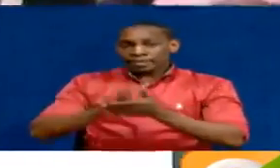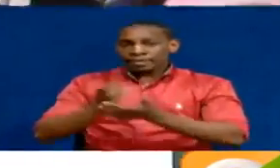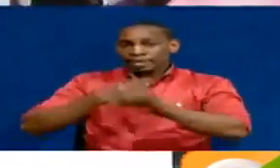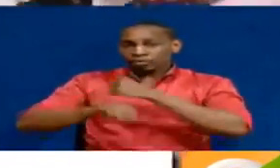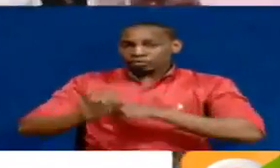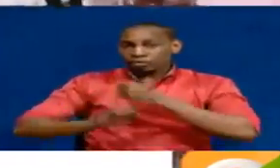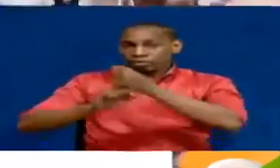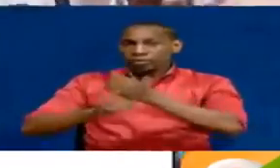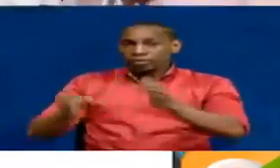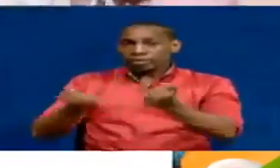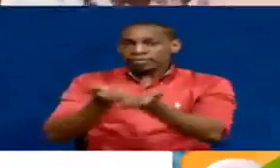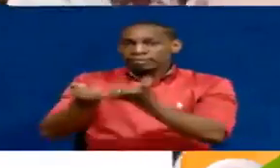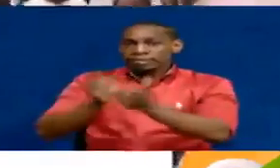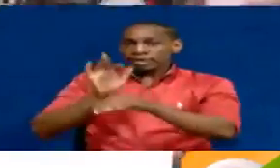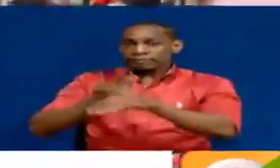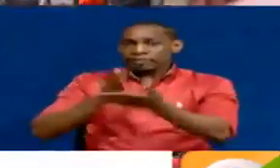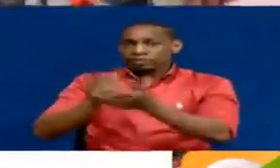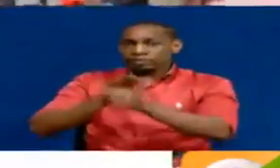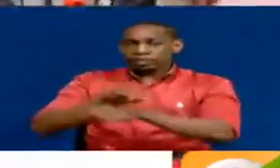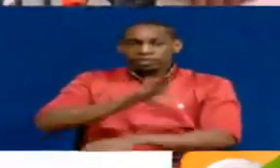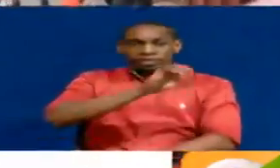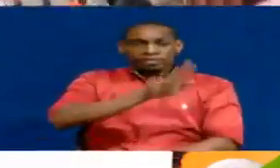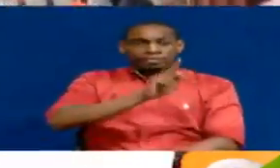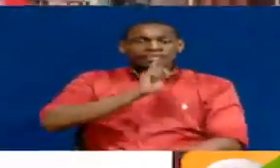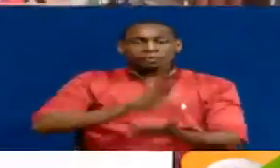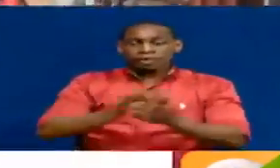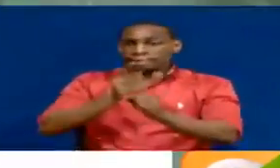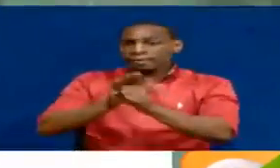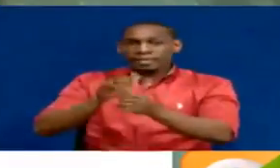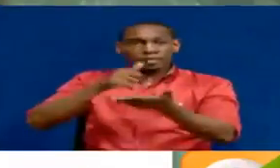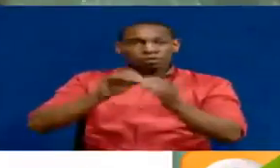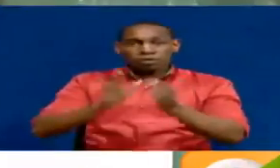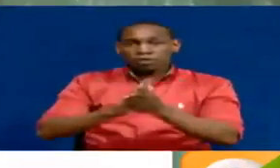support MSMEs impacted by the pandemic, the CBK says majority might have